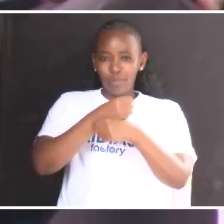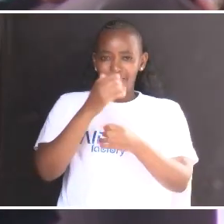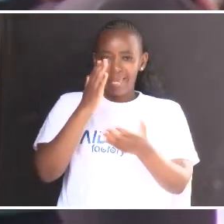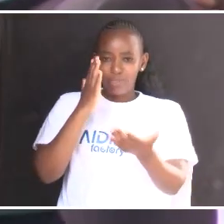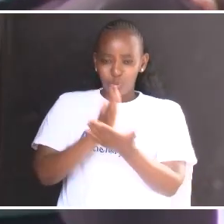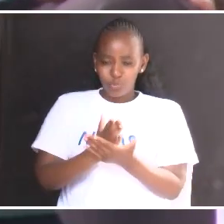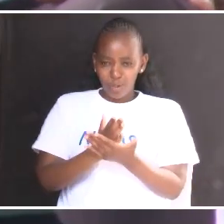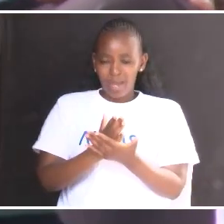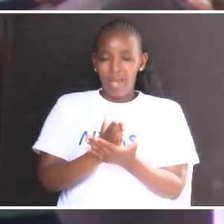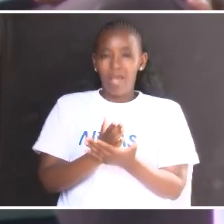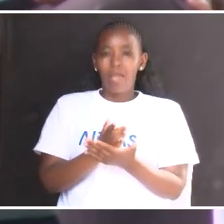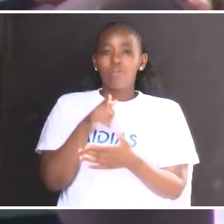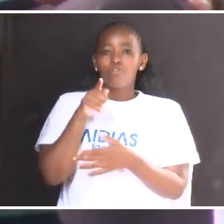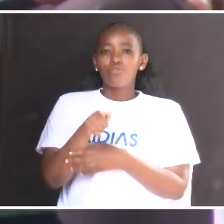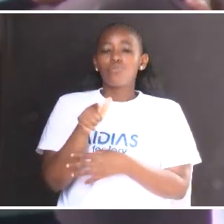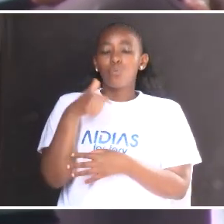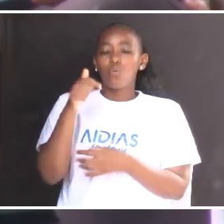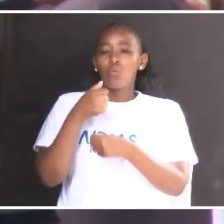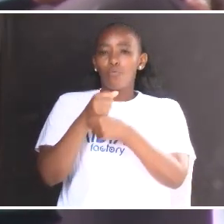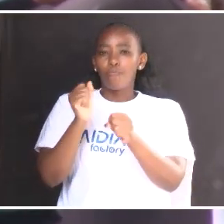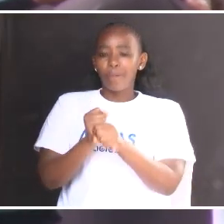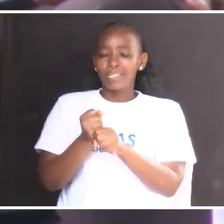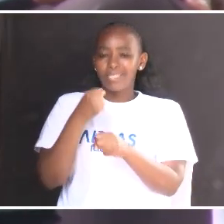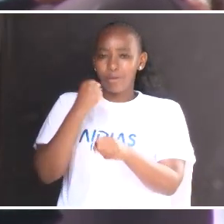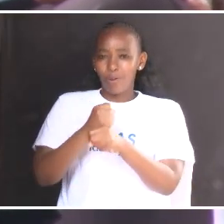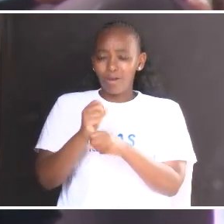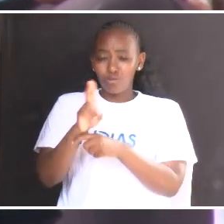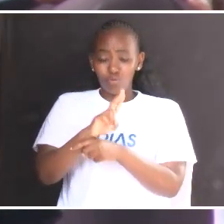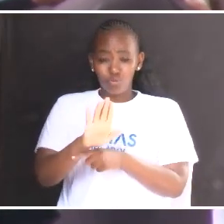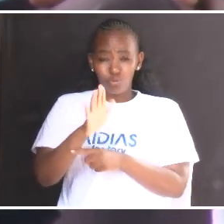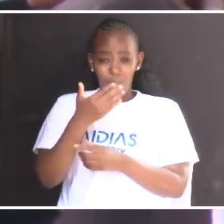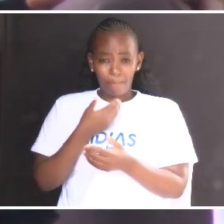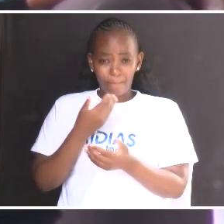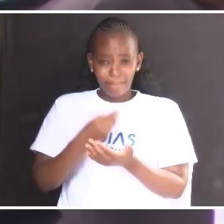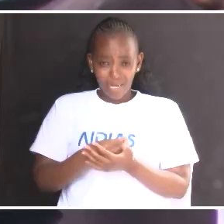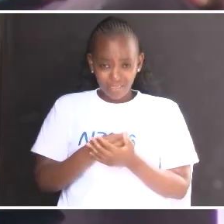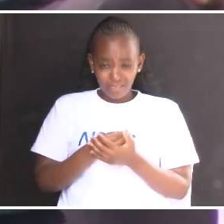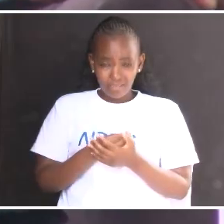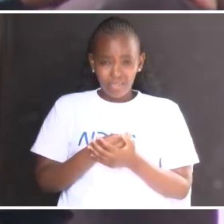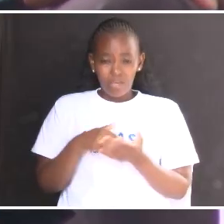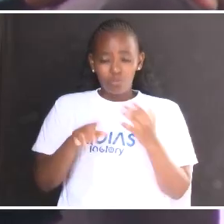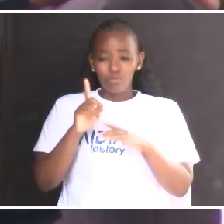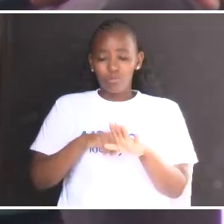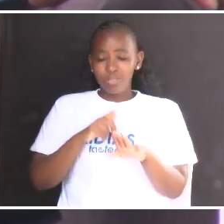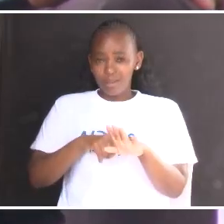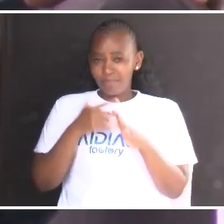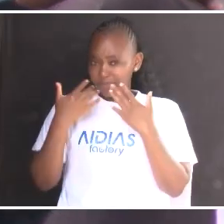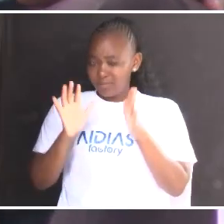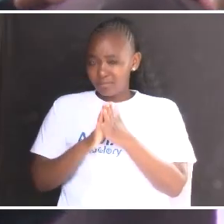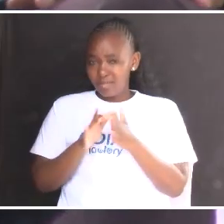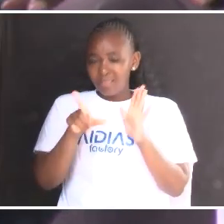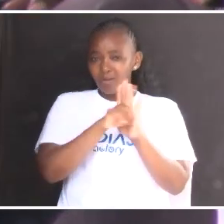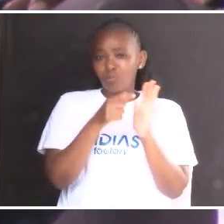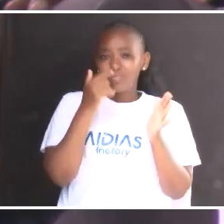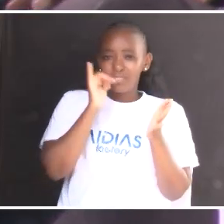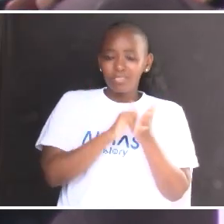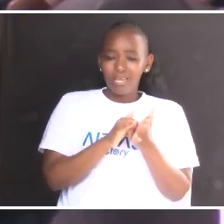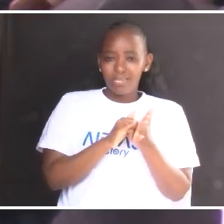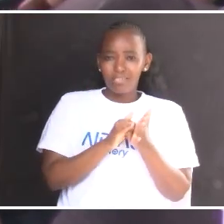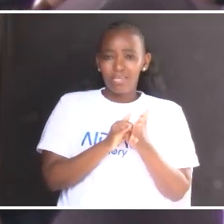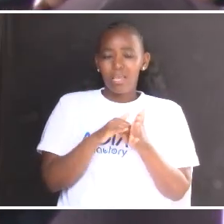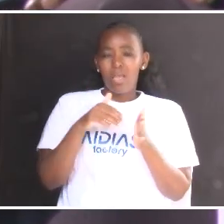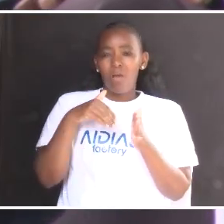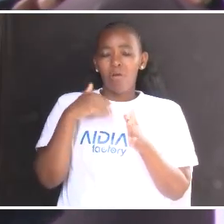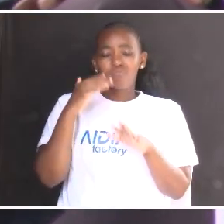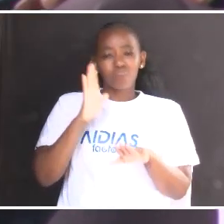ati wewe mwenye umecreate hiyo kazi, si umetumia pesa yako, si umetumia your time. Sheria inasema it is